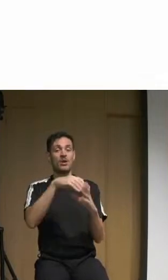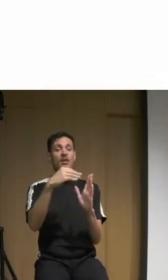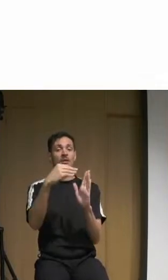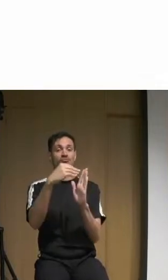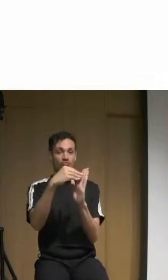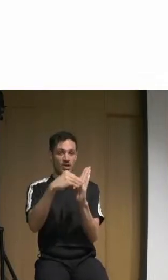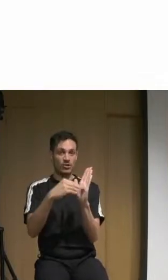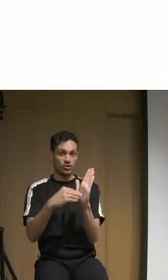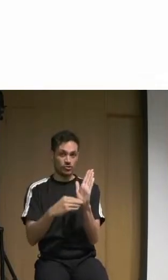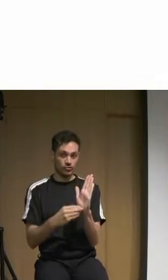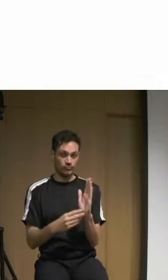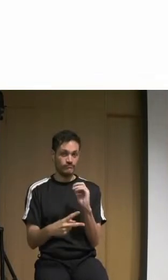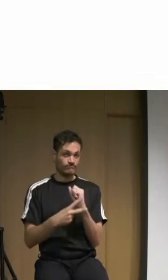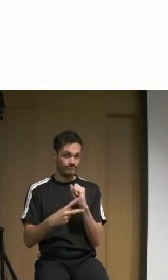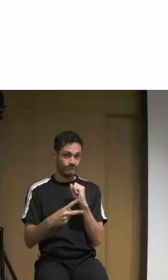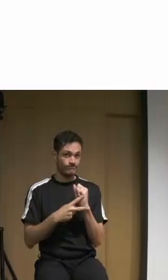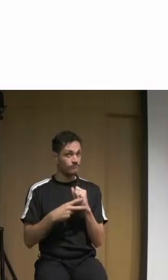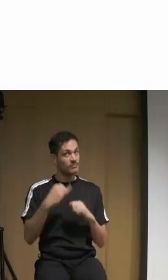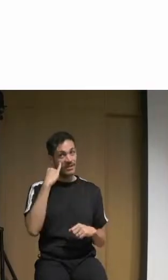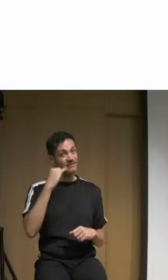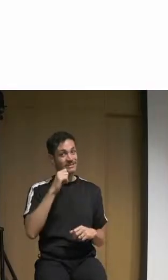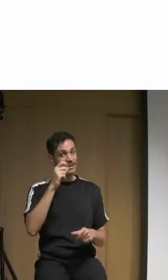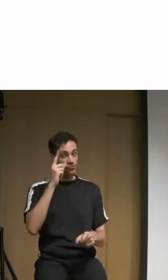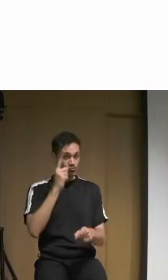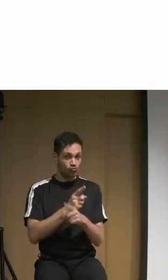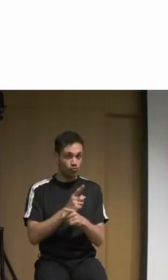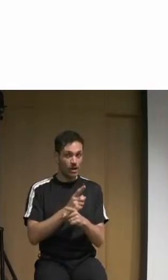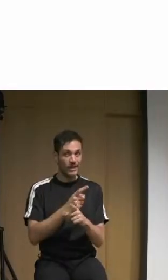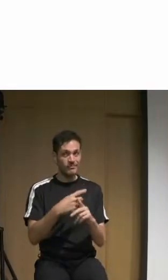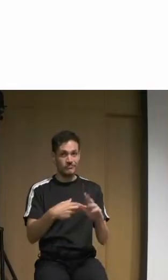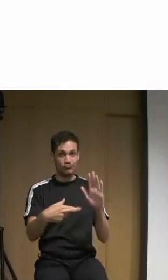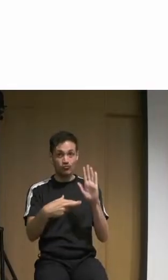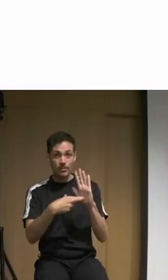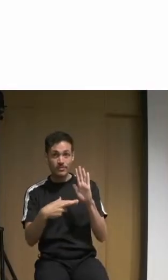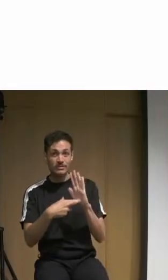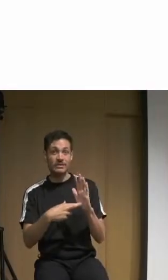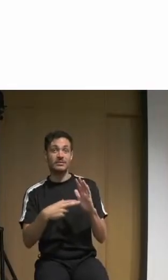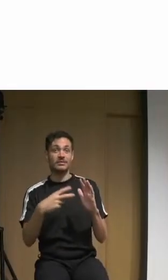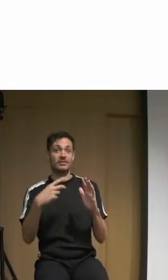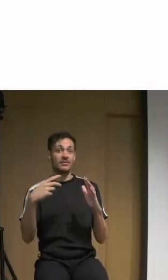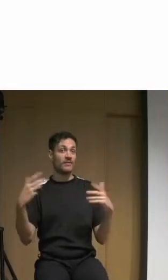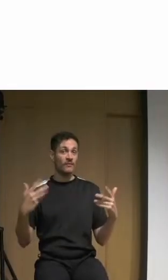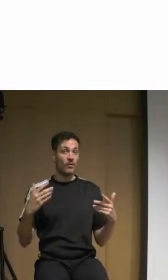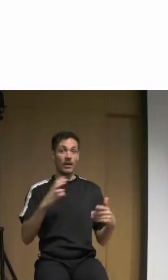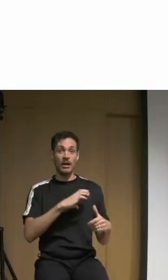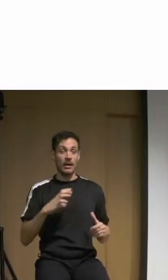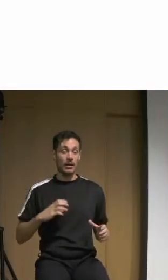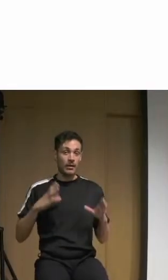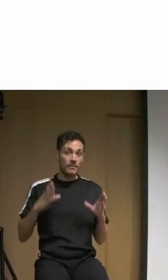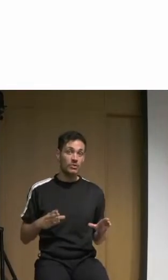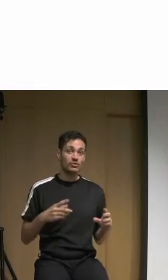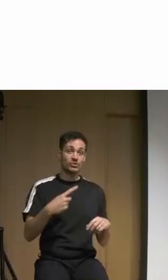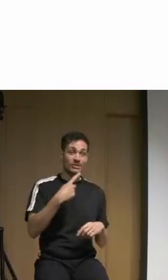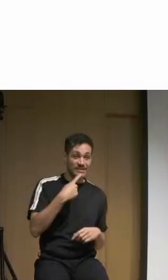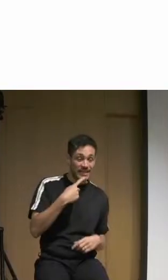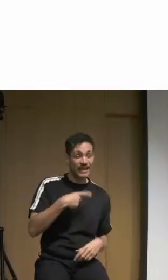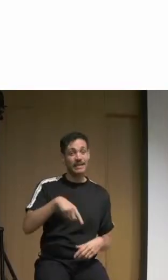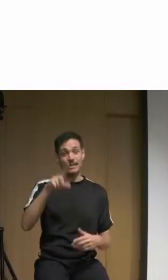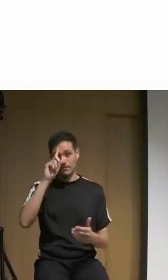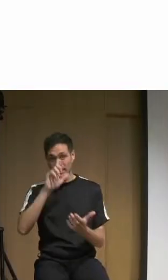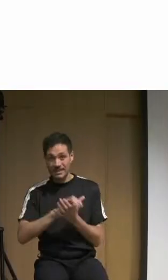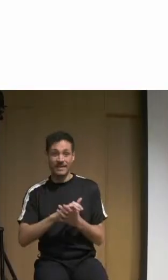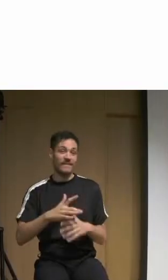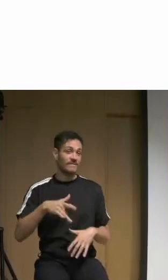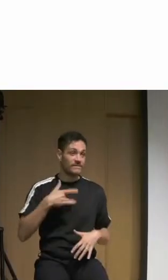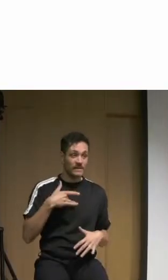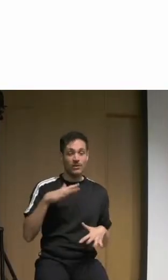an accurate reflection of what commissioners said, feel, believe, what their values are, how